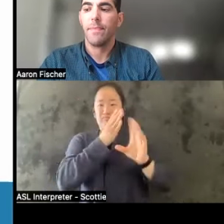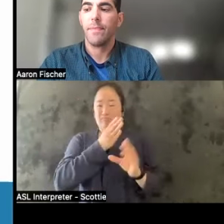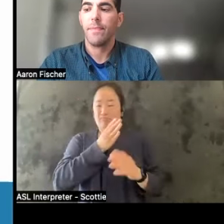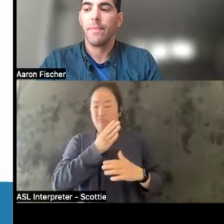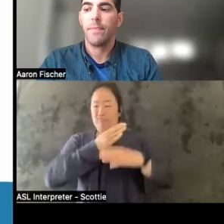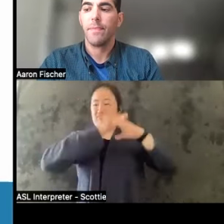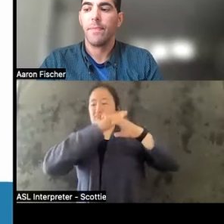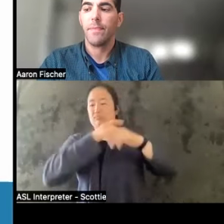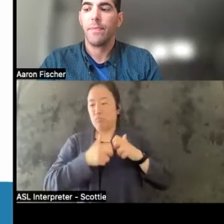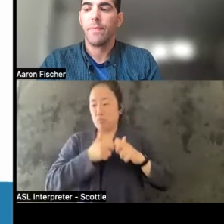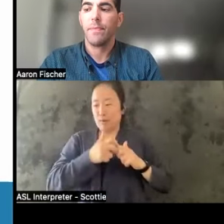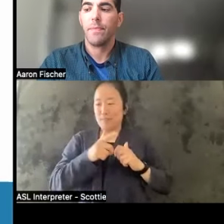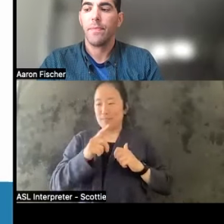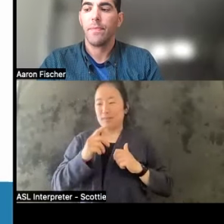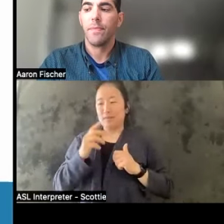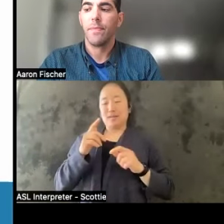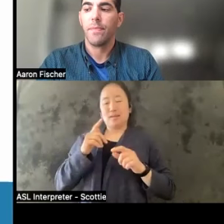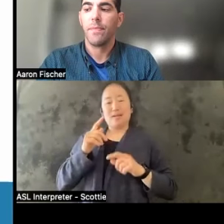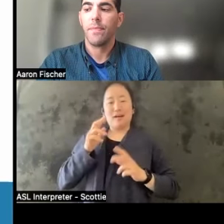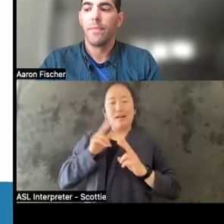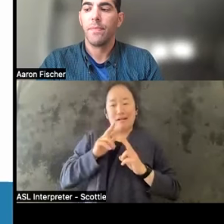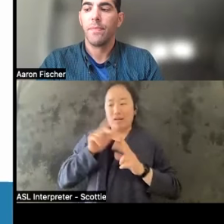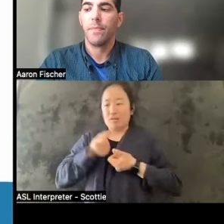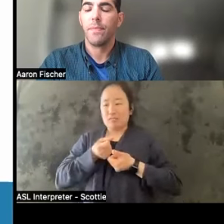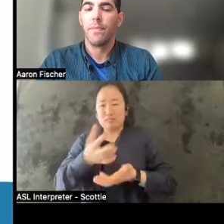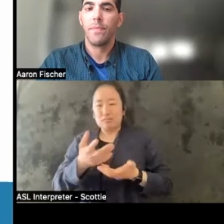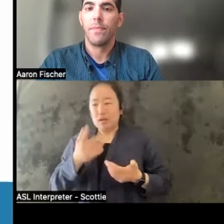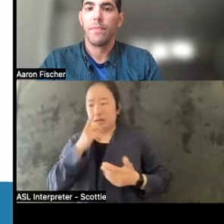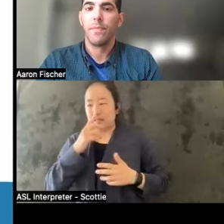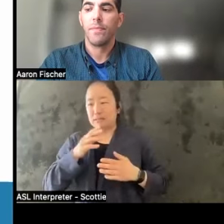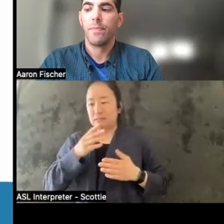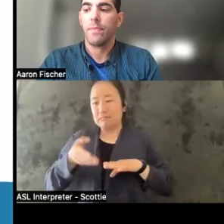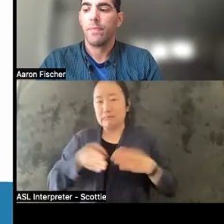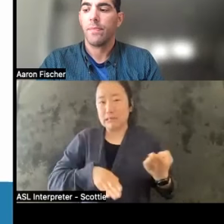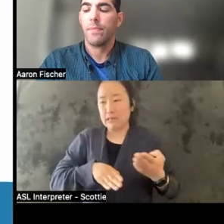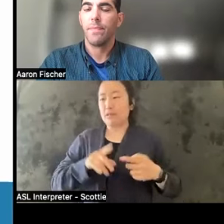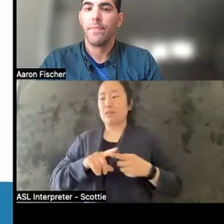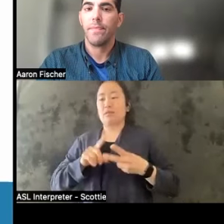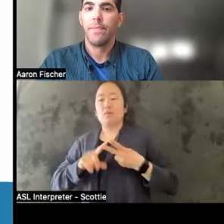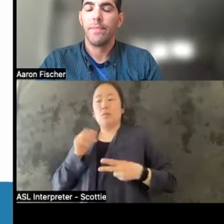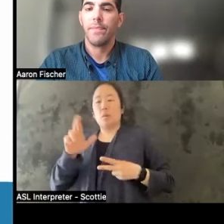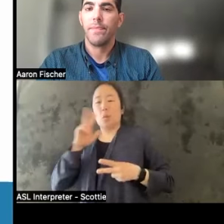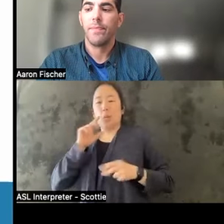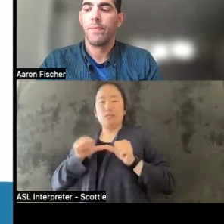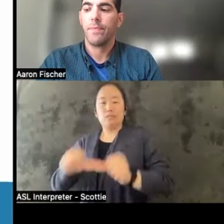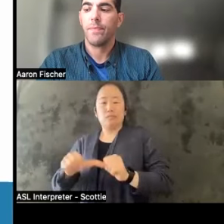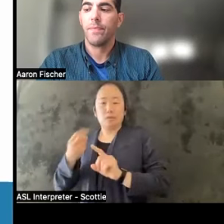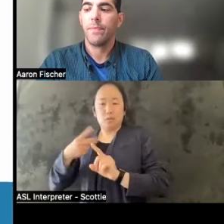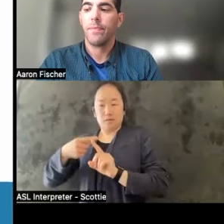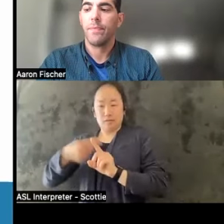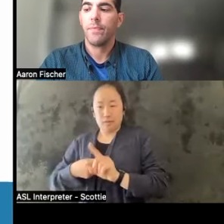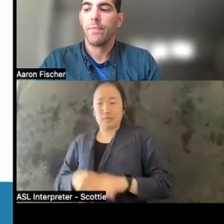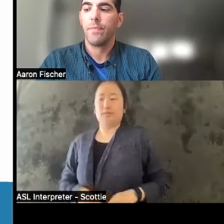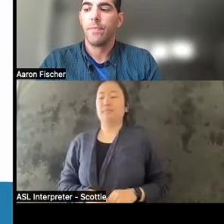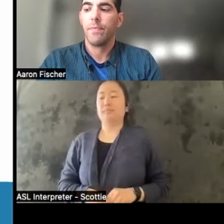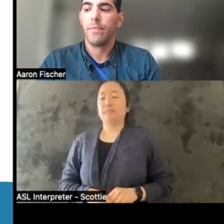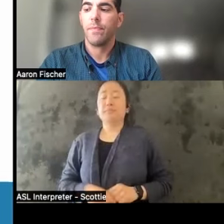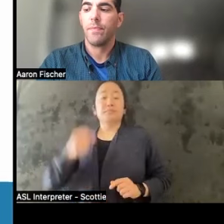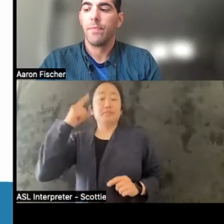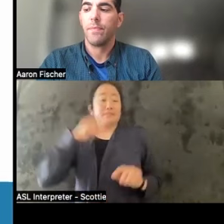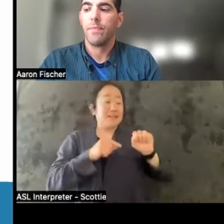Whereas the Social Security Administration focuses on a person's inability to work, the definition used in anti-discrimination